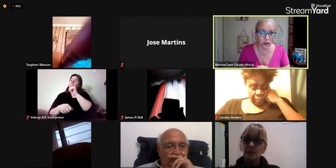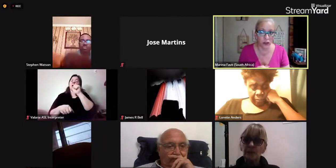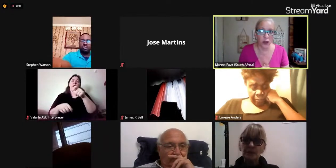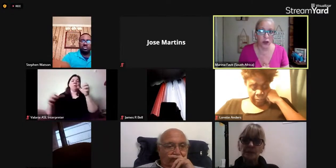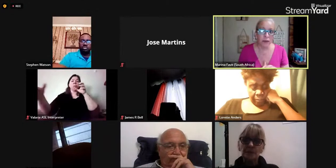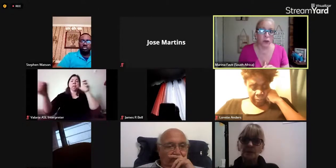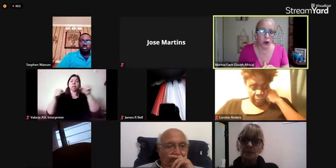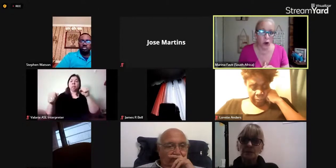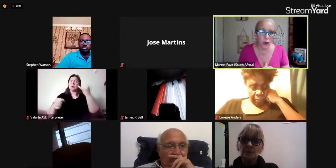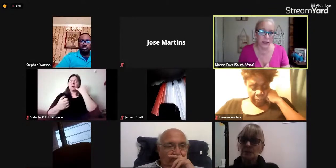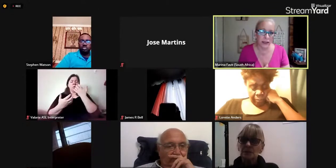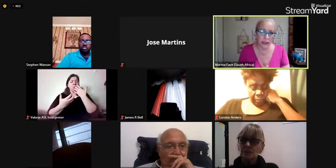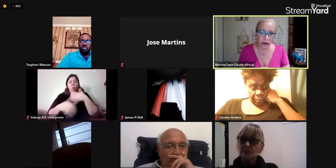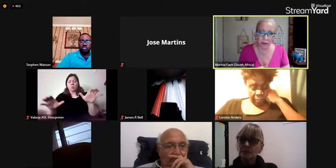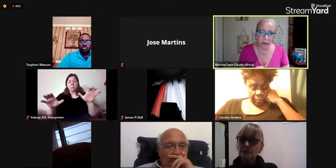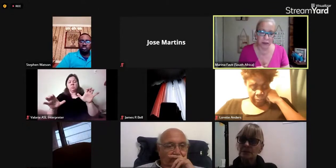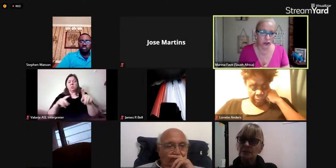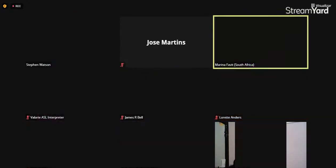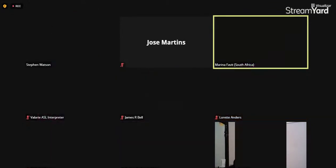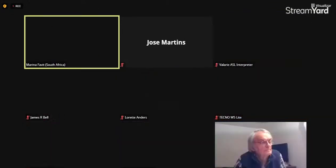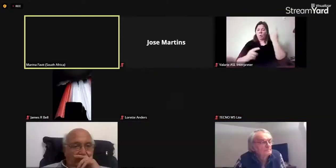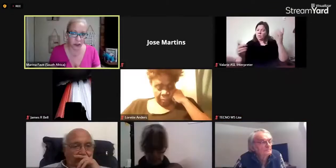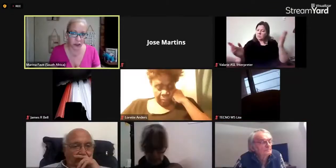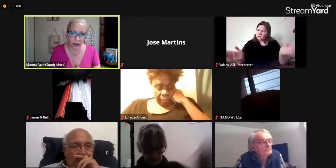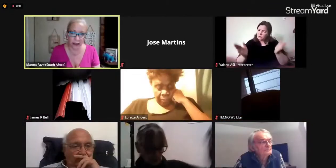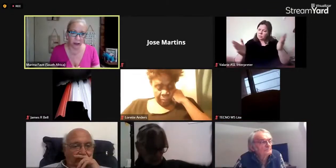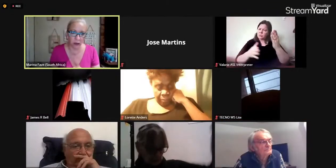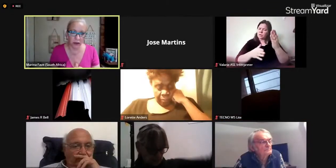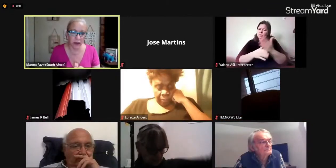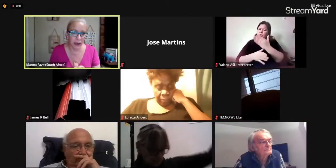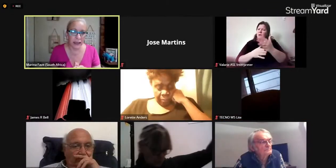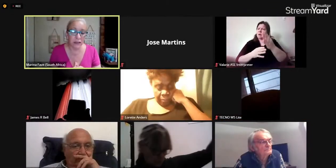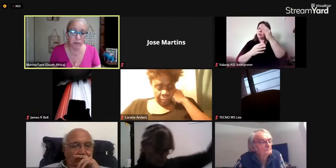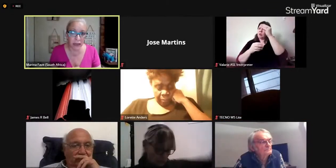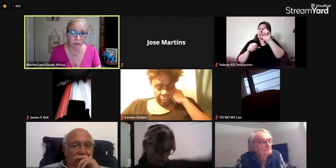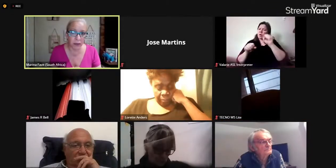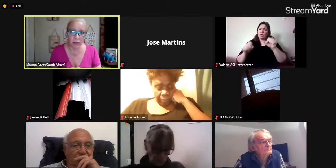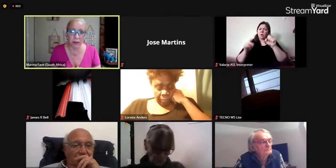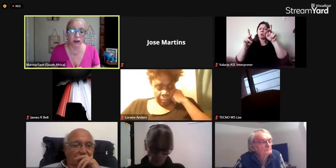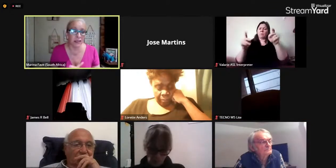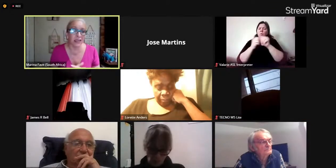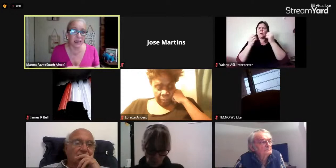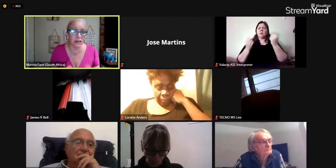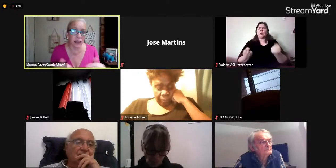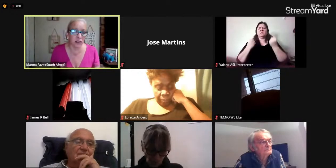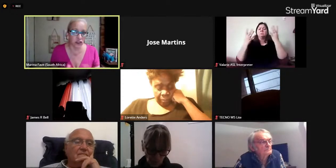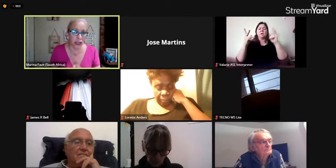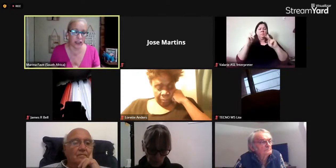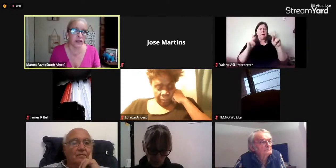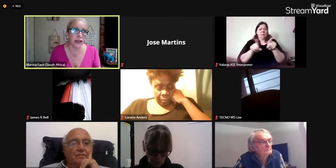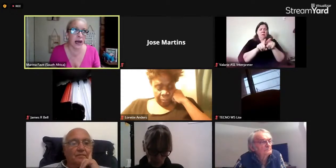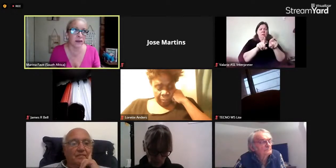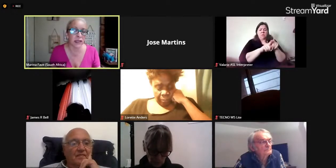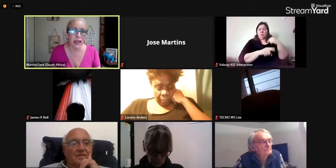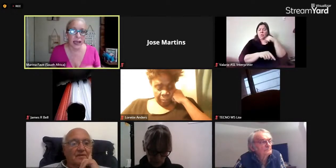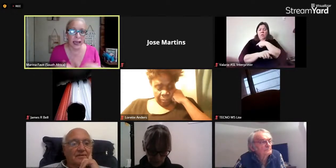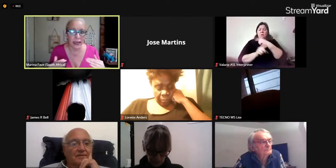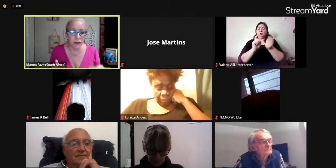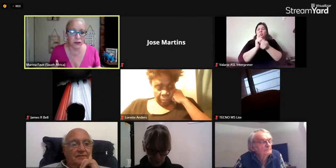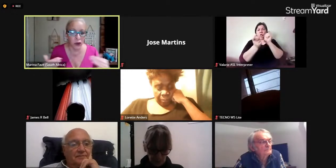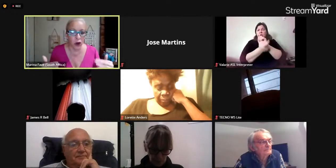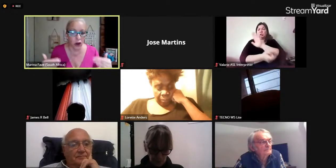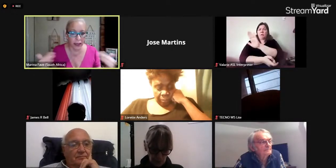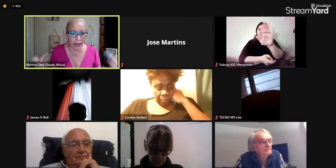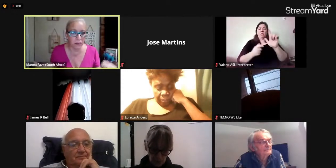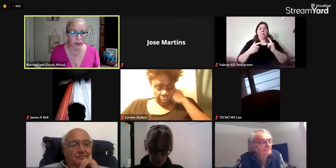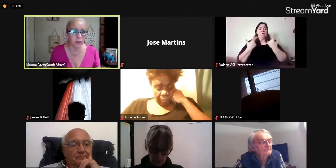don't want to, but we always encourage people to share this opportunity with as many people, because it is going to change their lives.